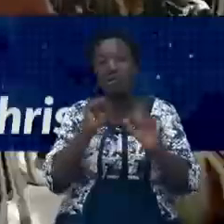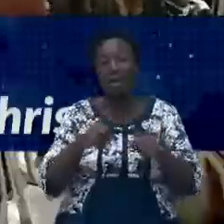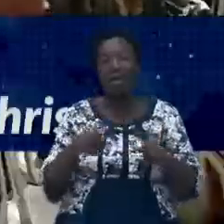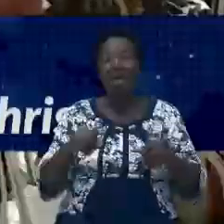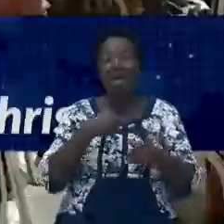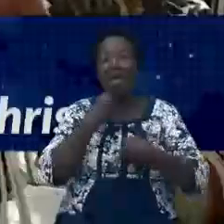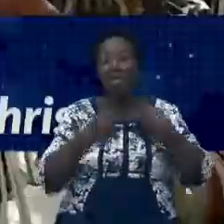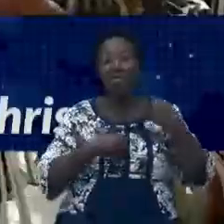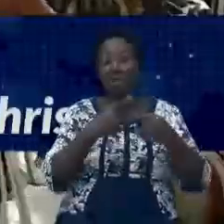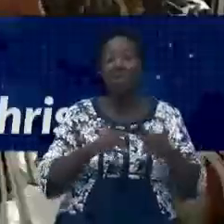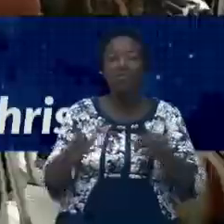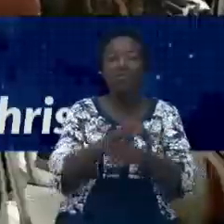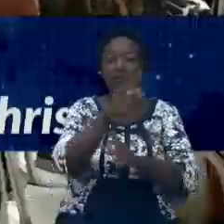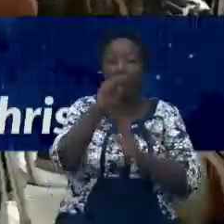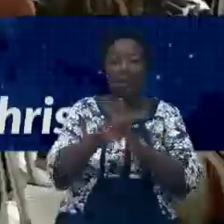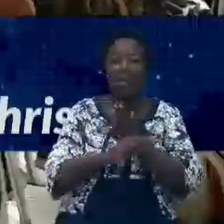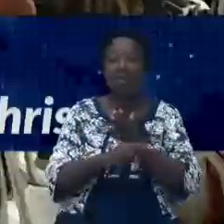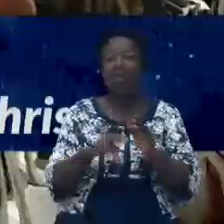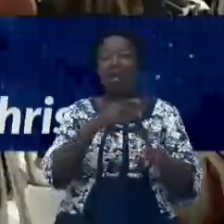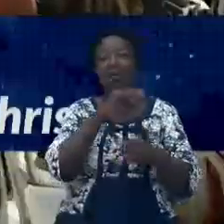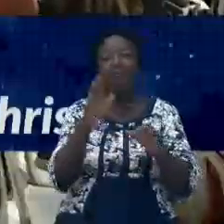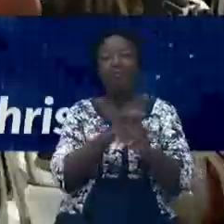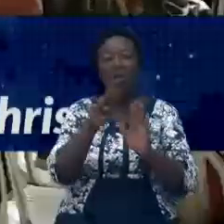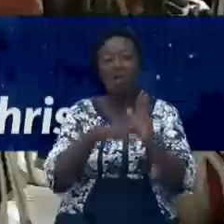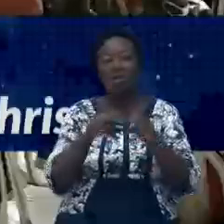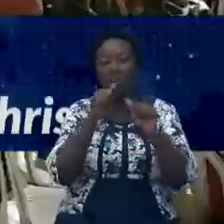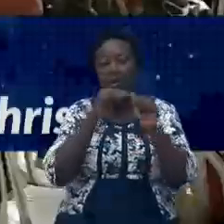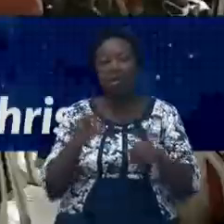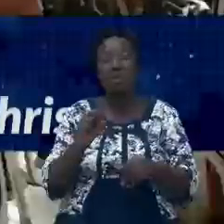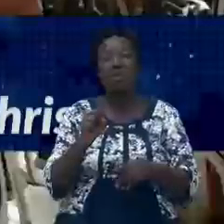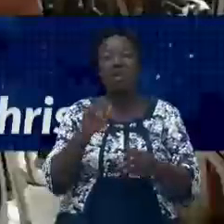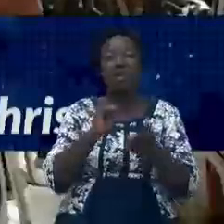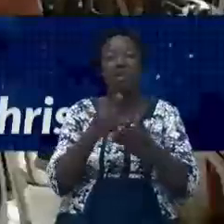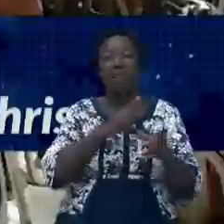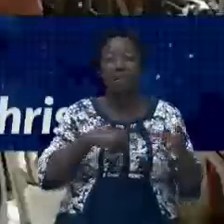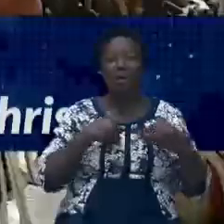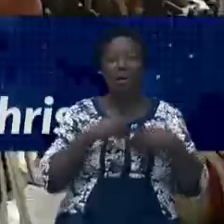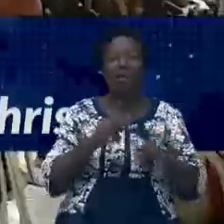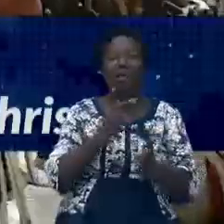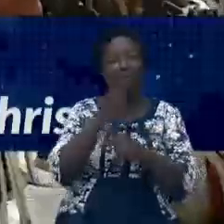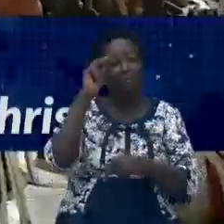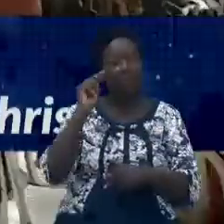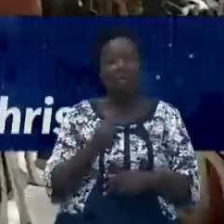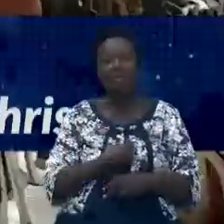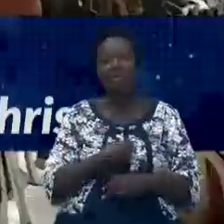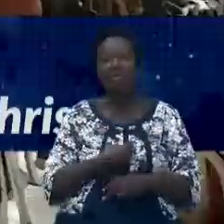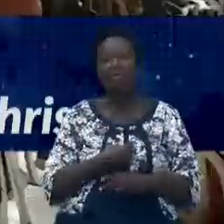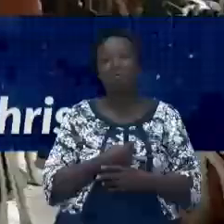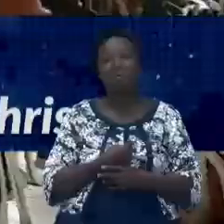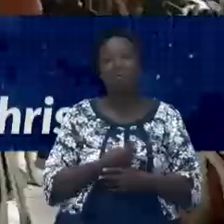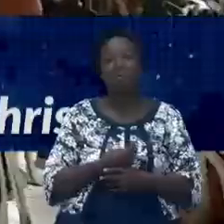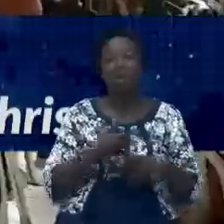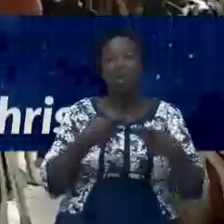program so you can enjoy the fullness of the blessing that God has reserved for us all.